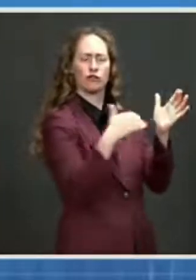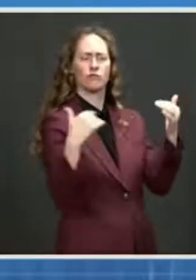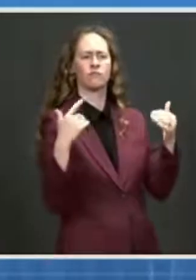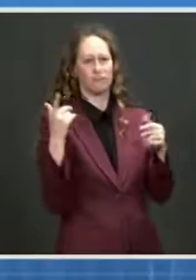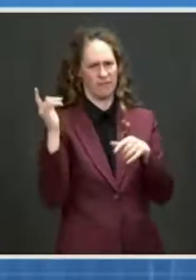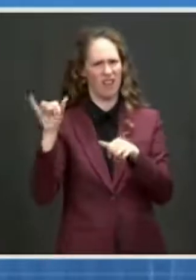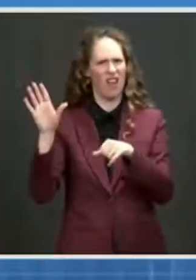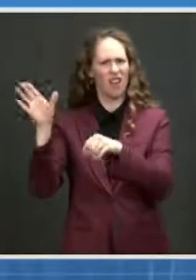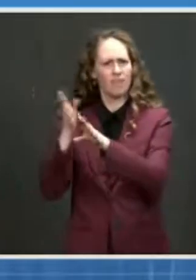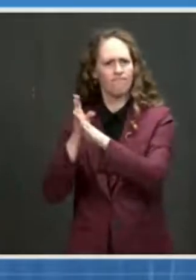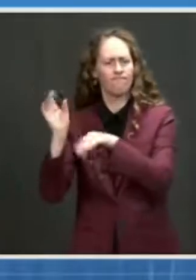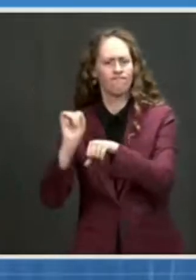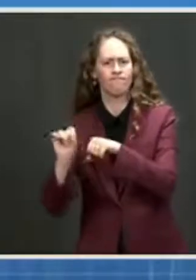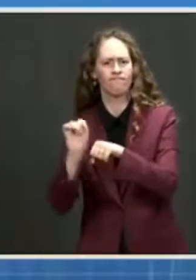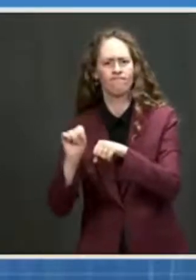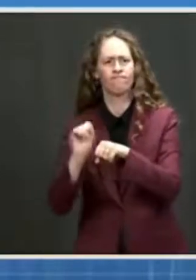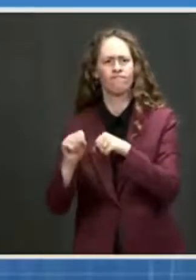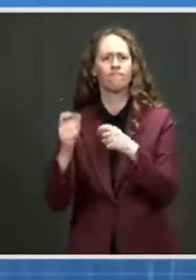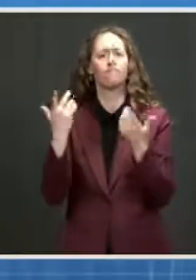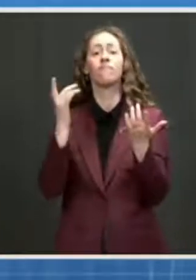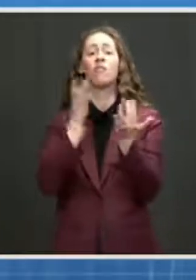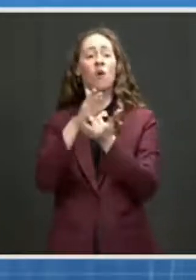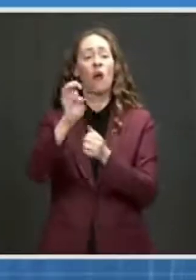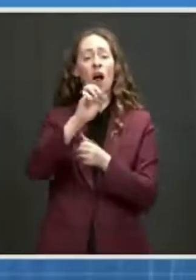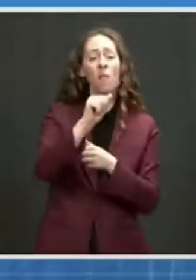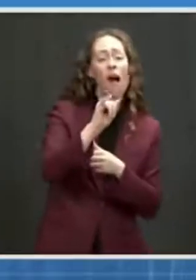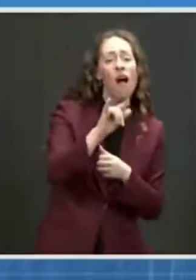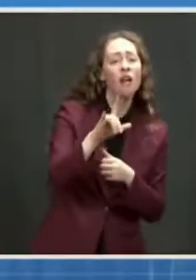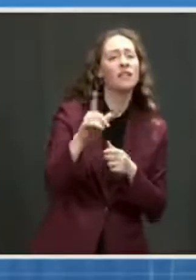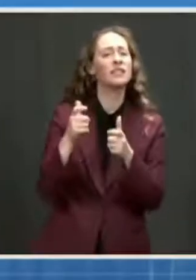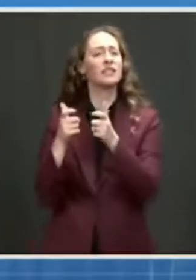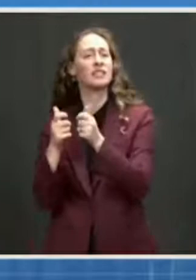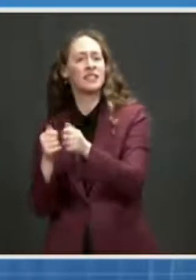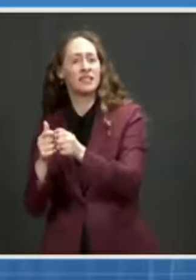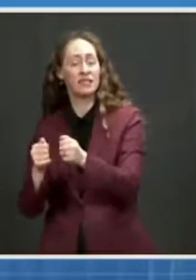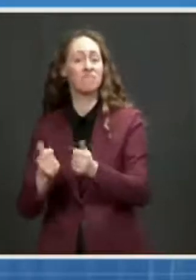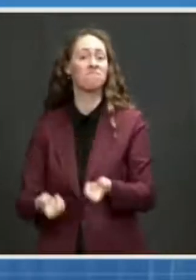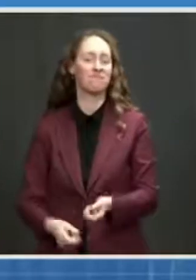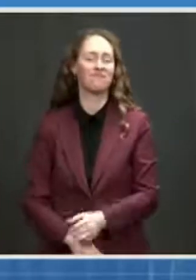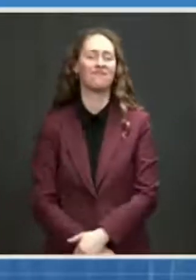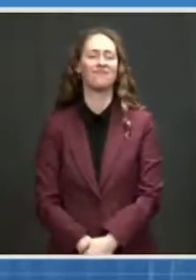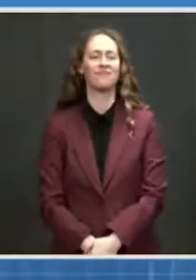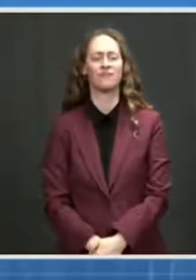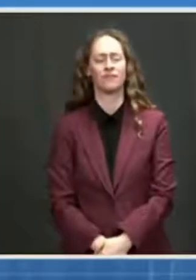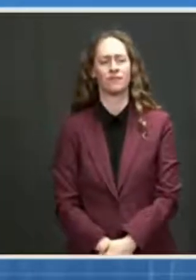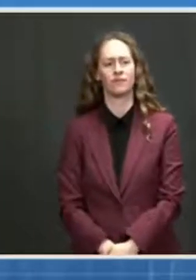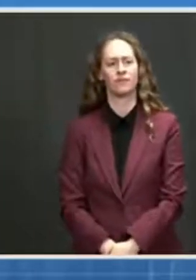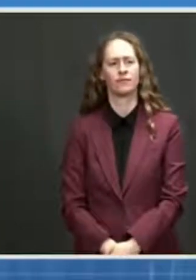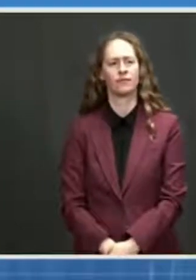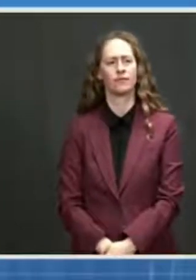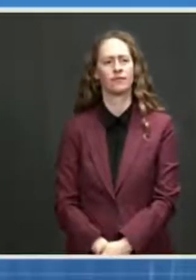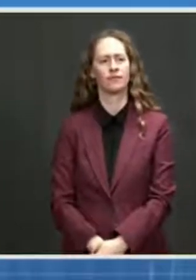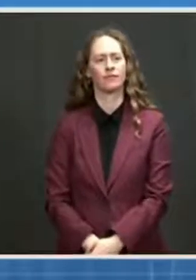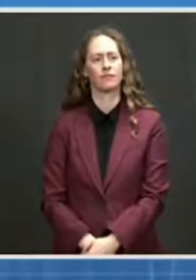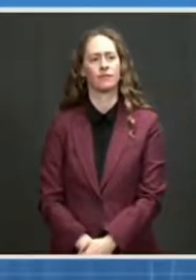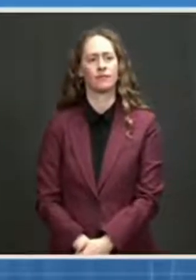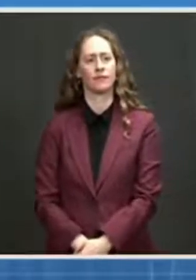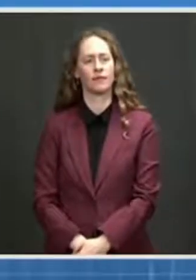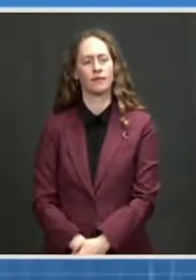mail. We do hope other organizations with broad reach directly into patient populations like